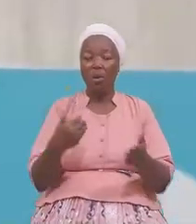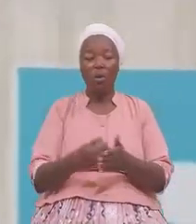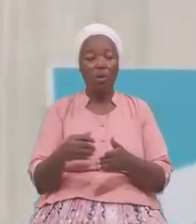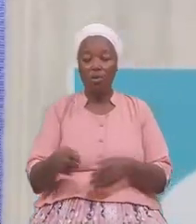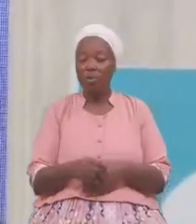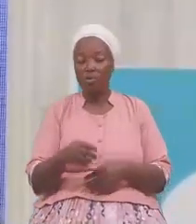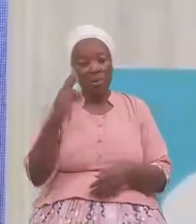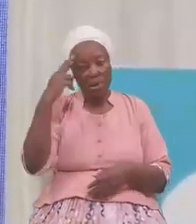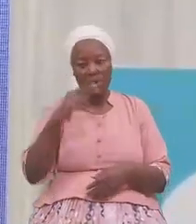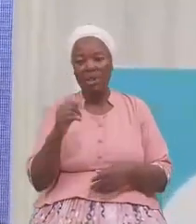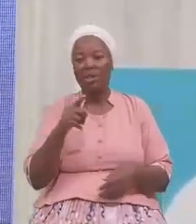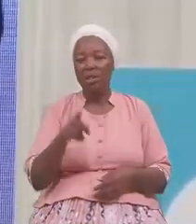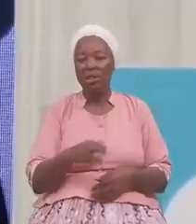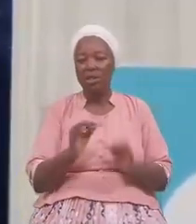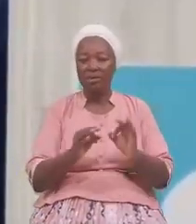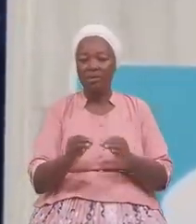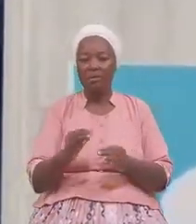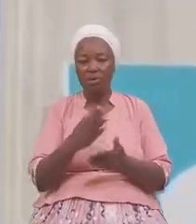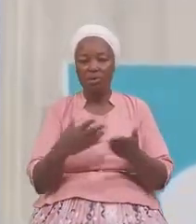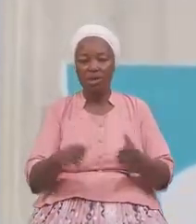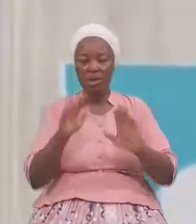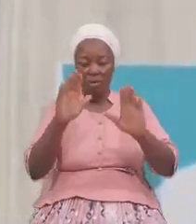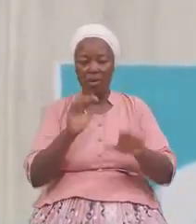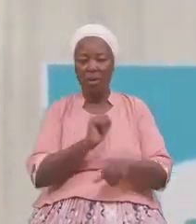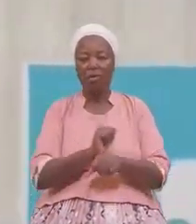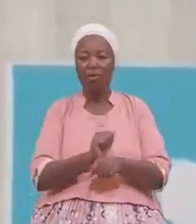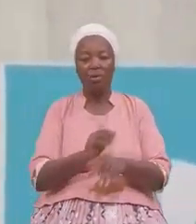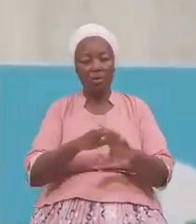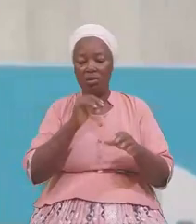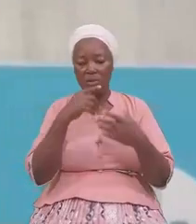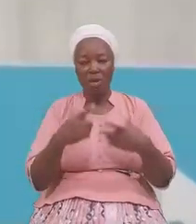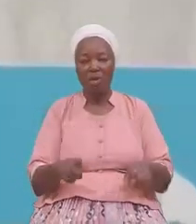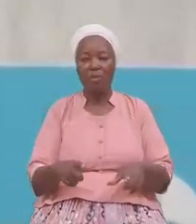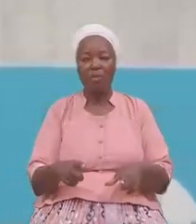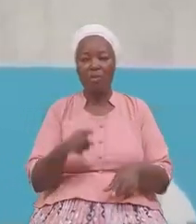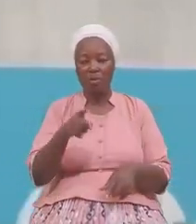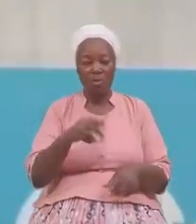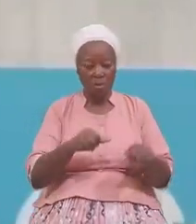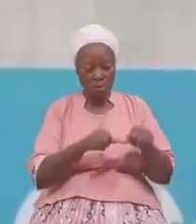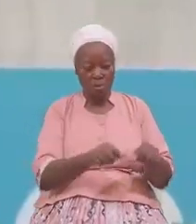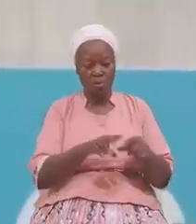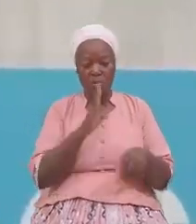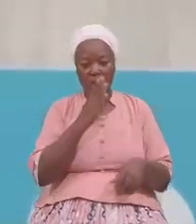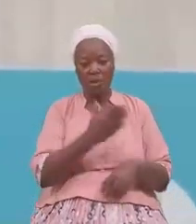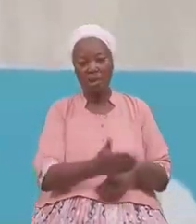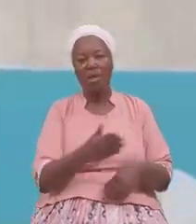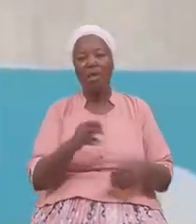probability, if something miraculous does not happen, you remain by